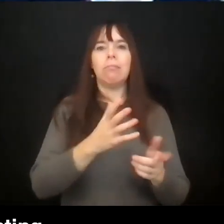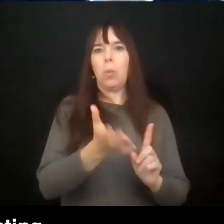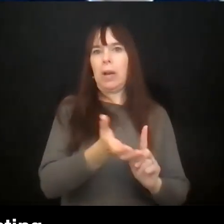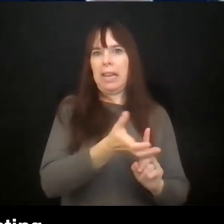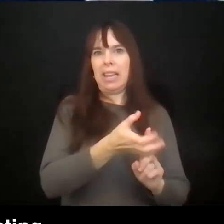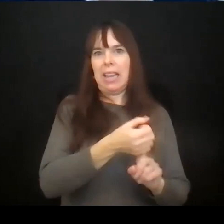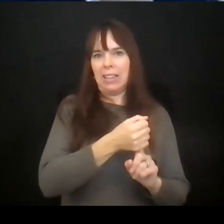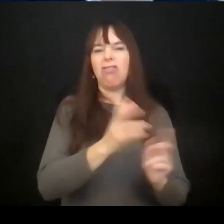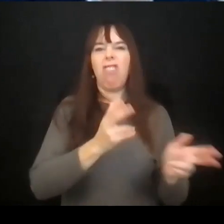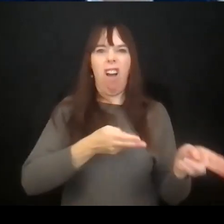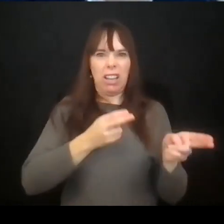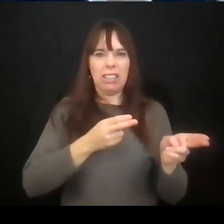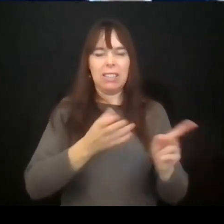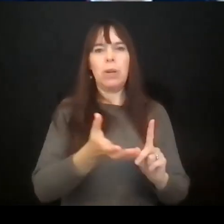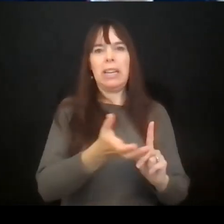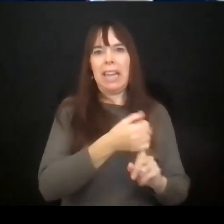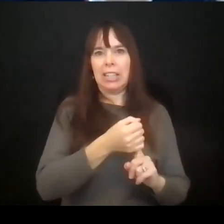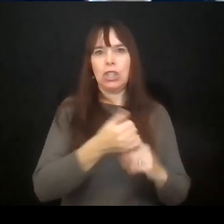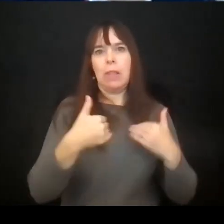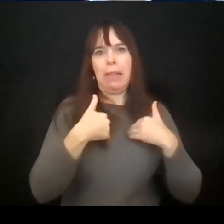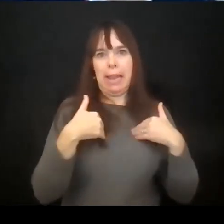would go hunting.